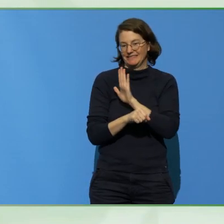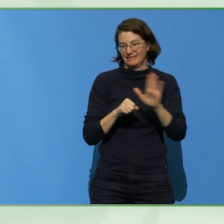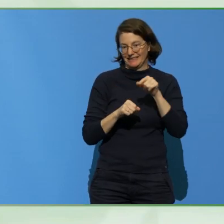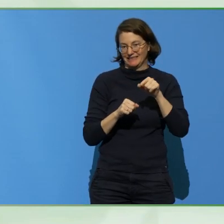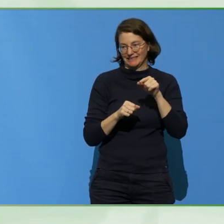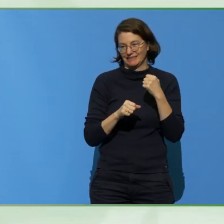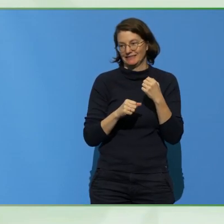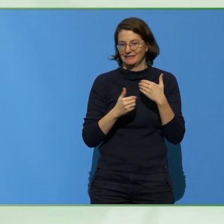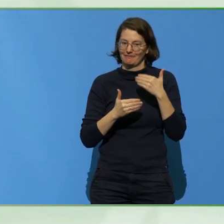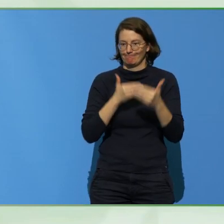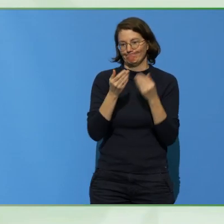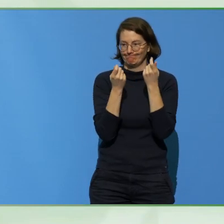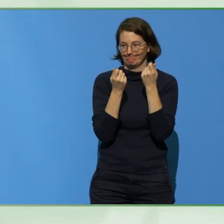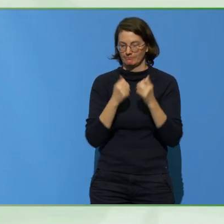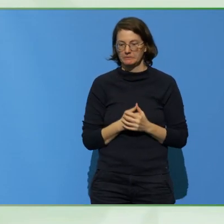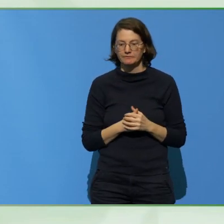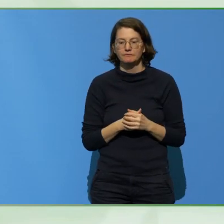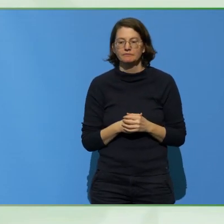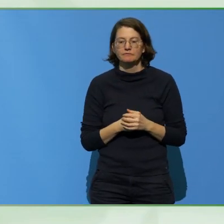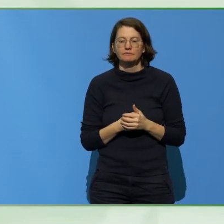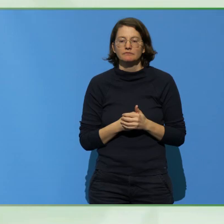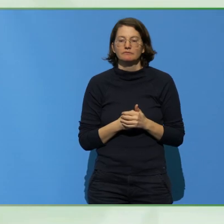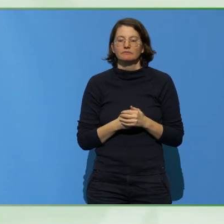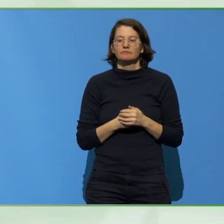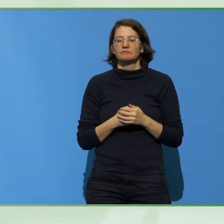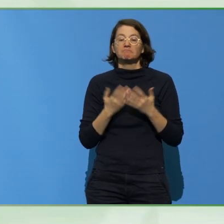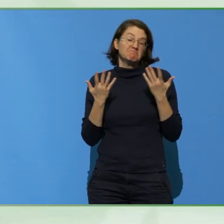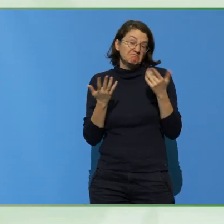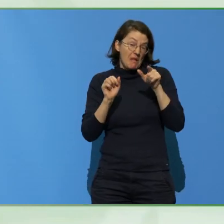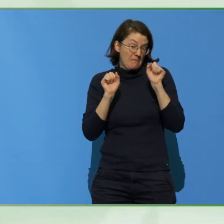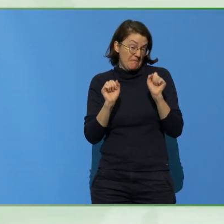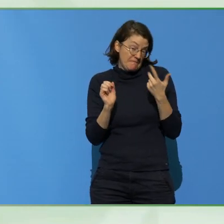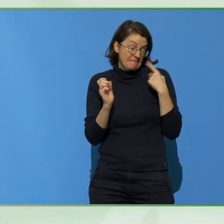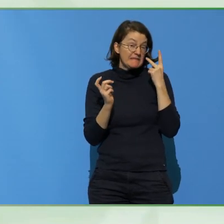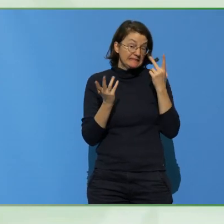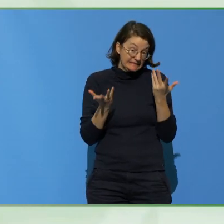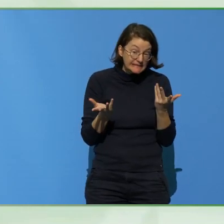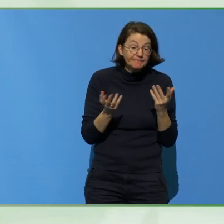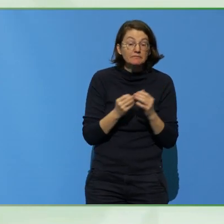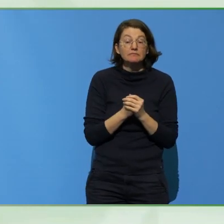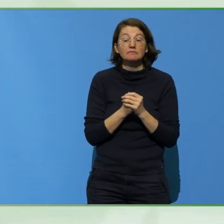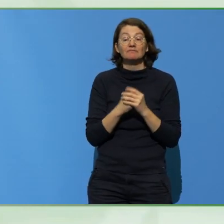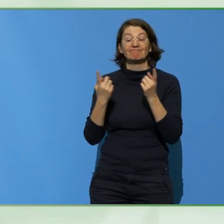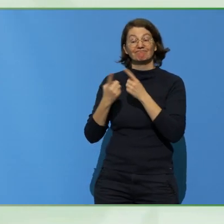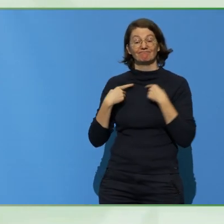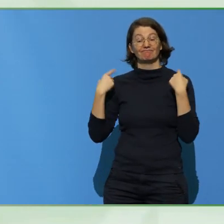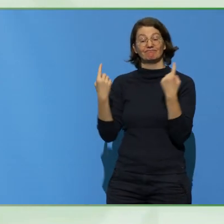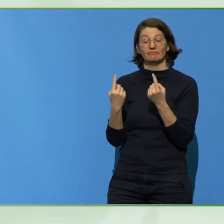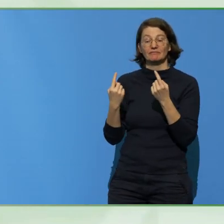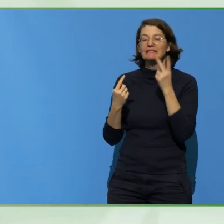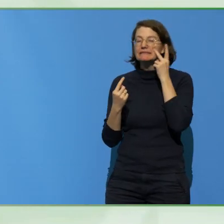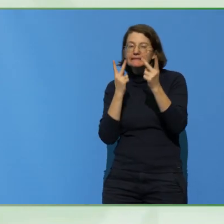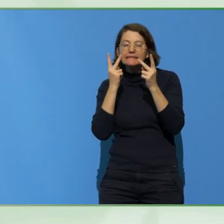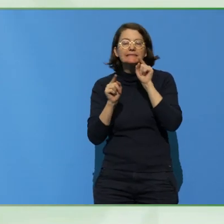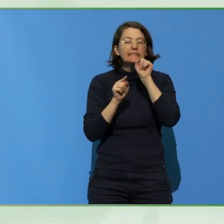So for us, there's really a couple of things that we're noticing, which ultimately comes down to distribution.